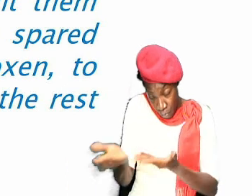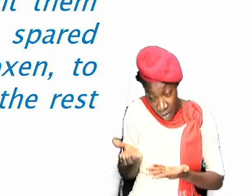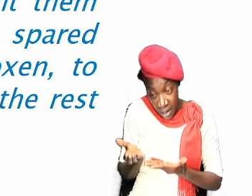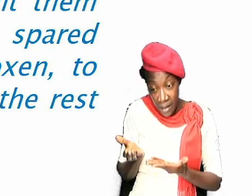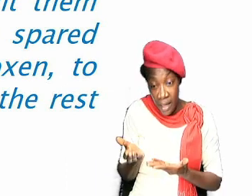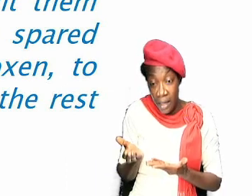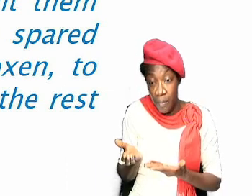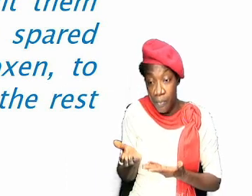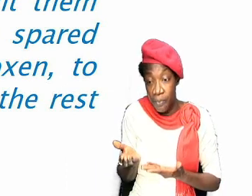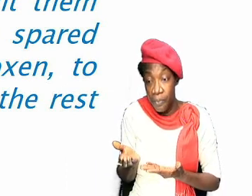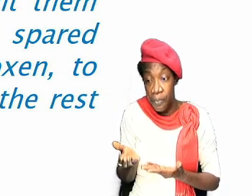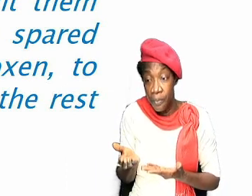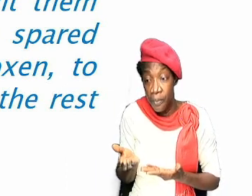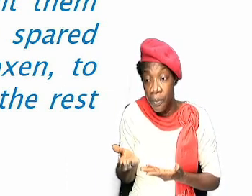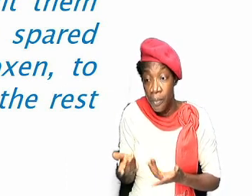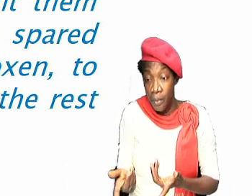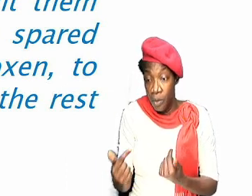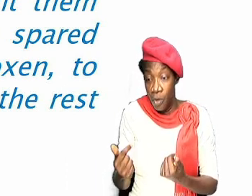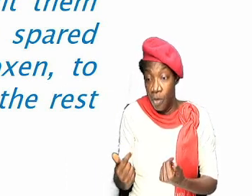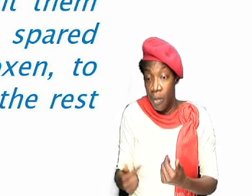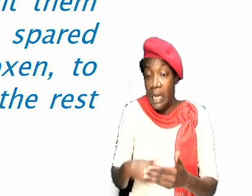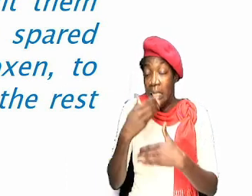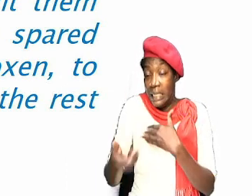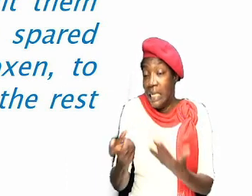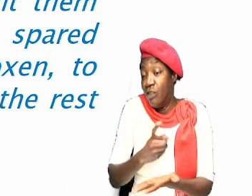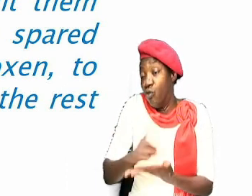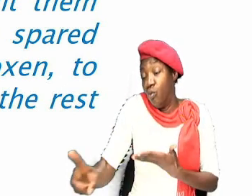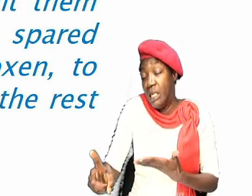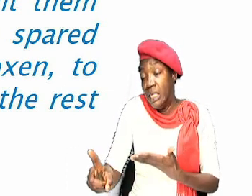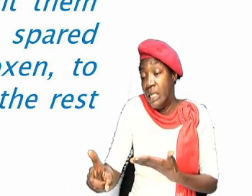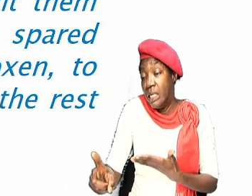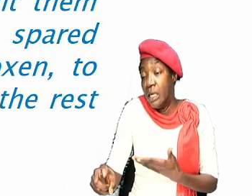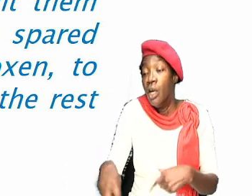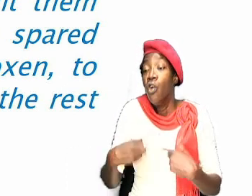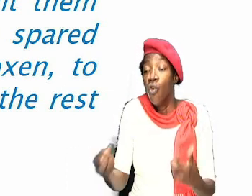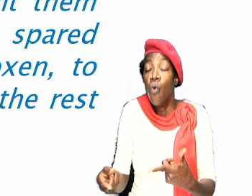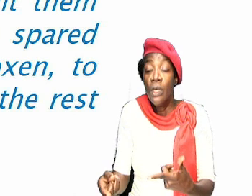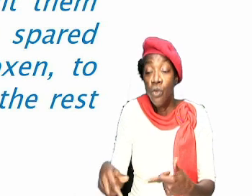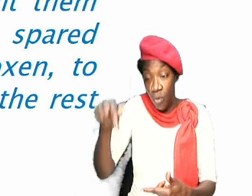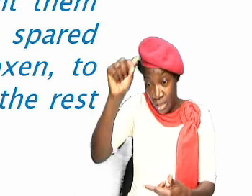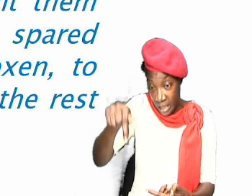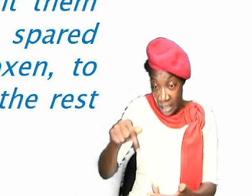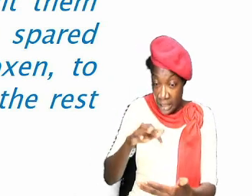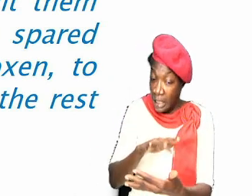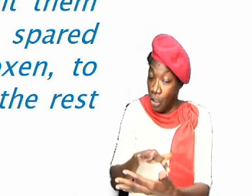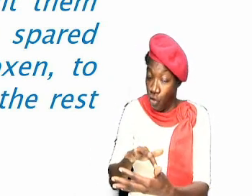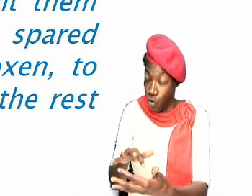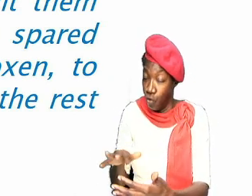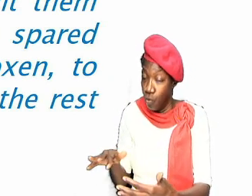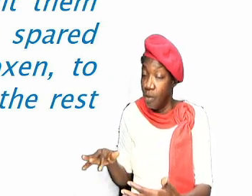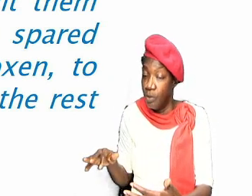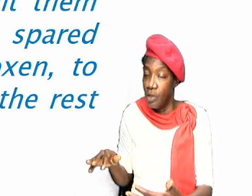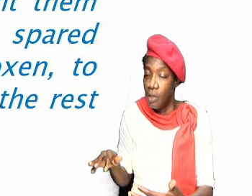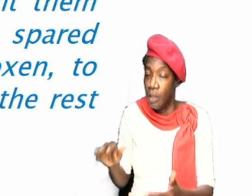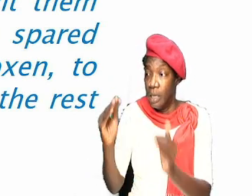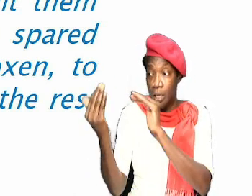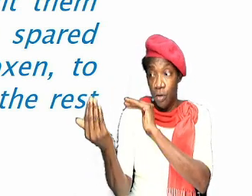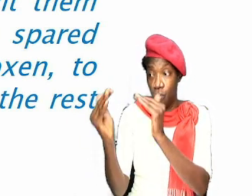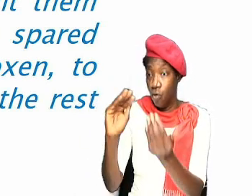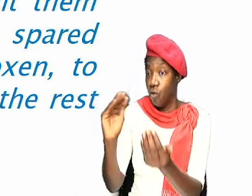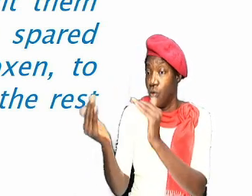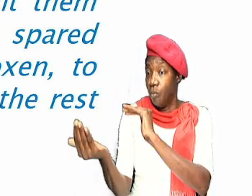Amalekites. Because come next week, we'll be going back to the scripture and we will have a comparison